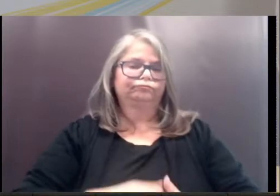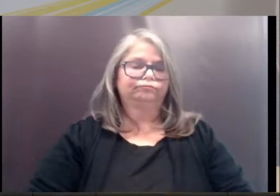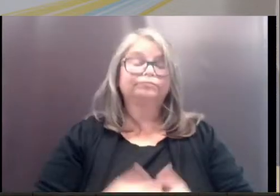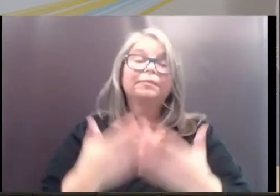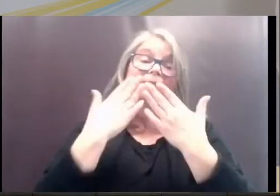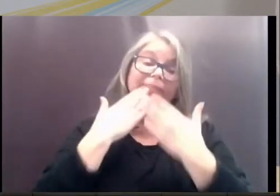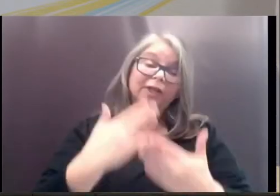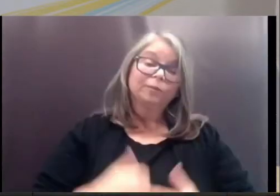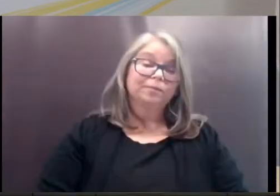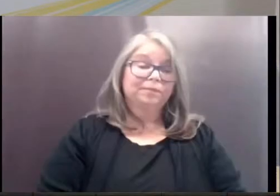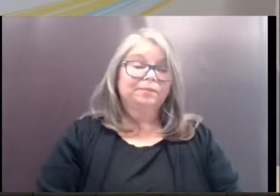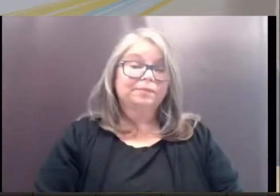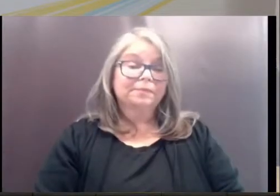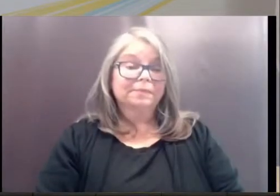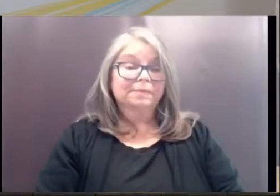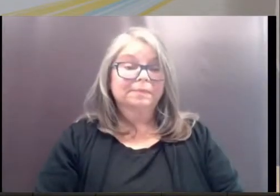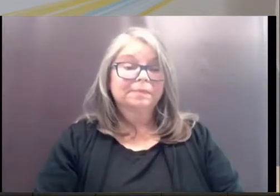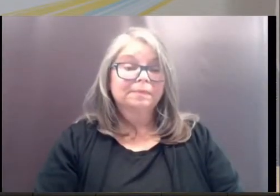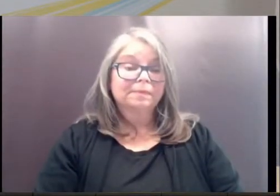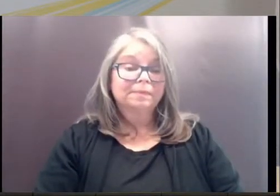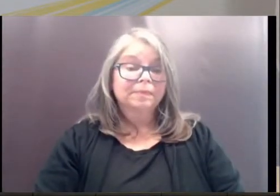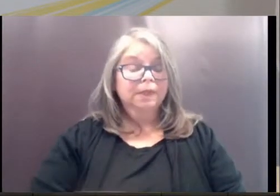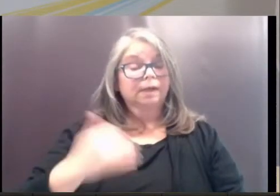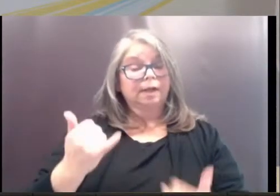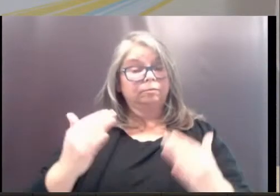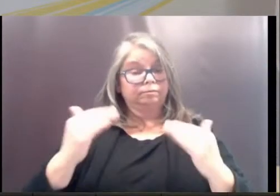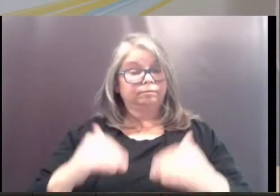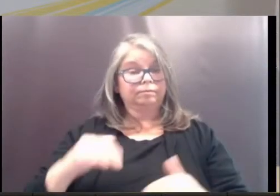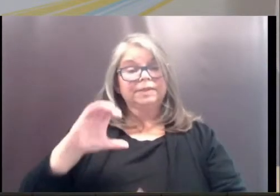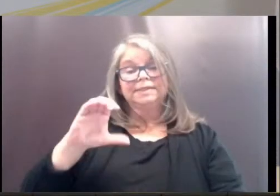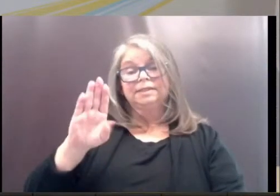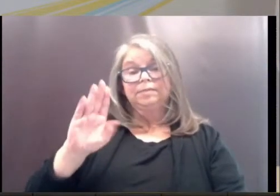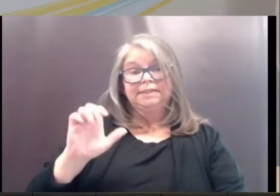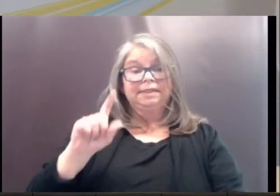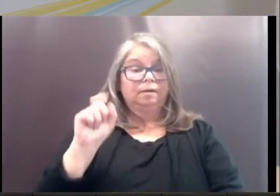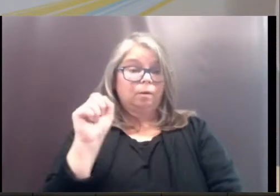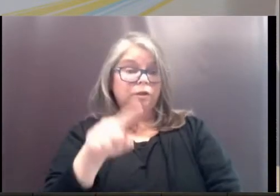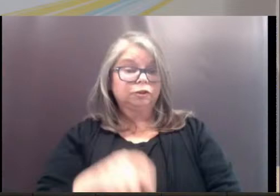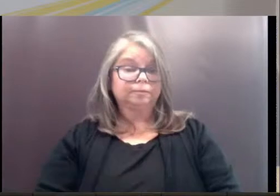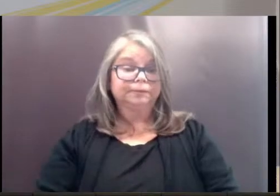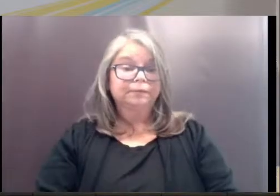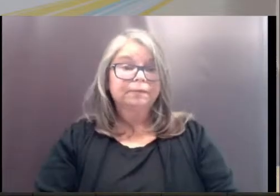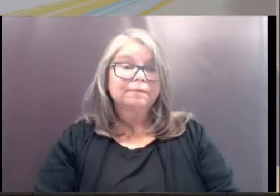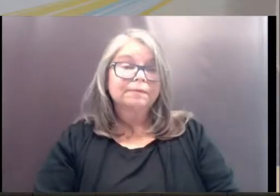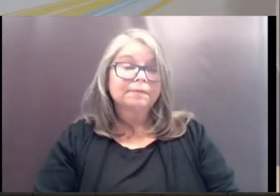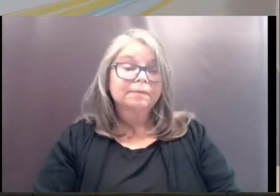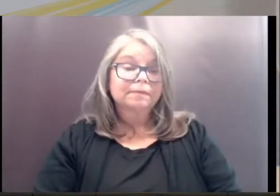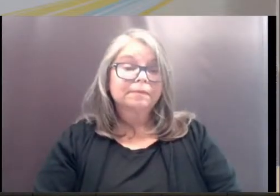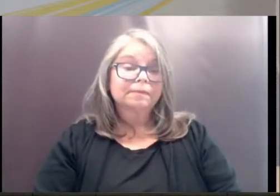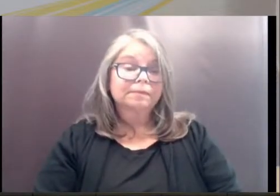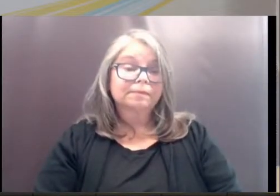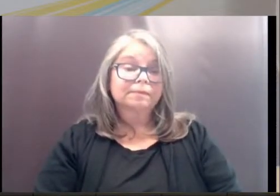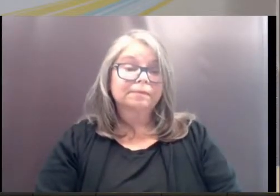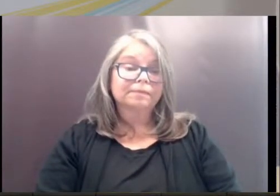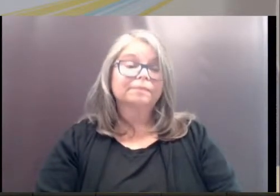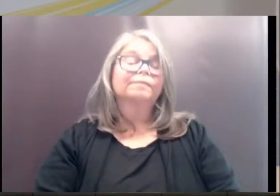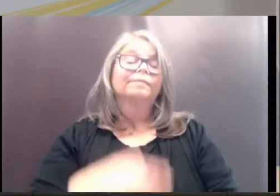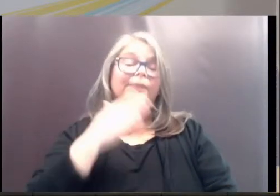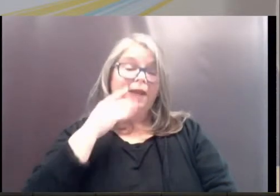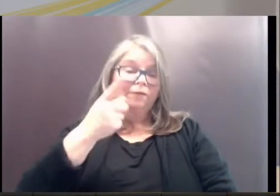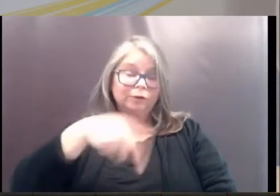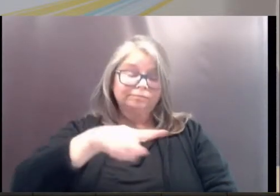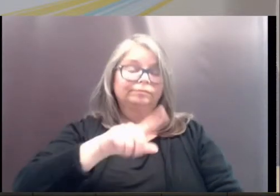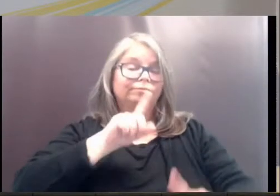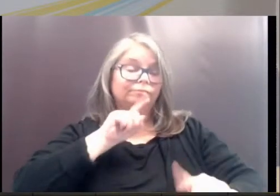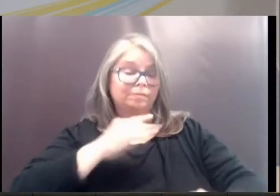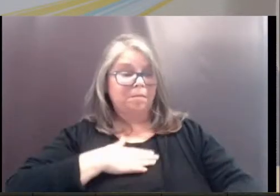Louise Martin, CBC. Hi there to you both. Thanks for taking our questions today. Dr. Morrison, can you clarify